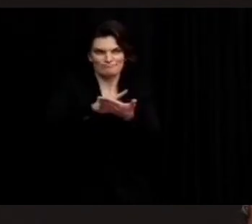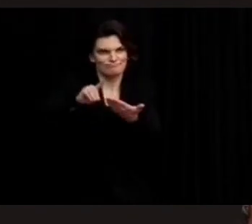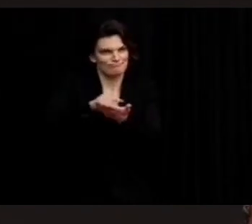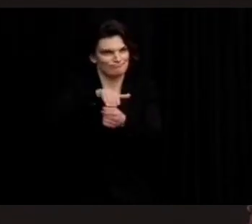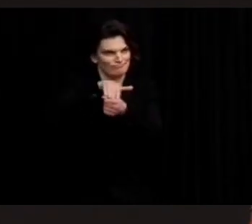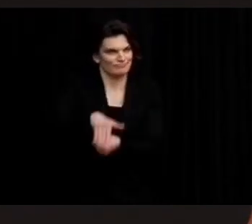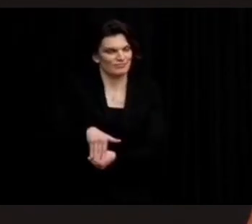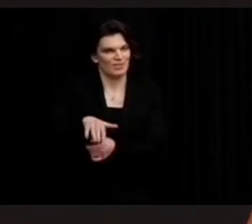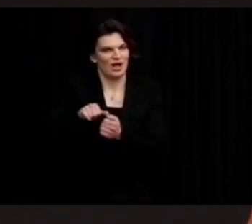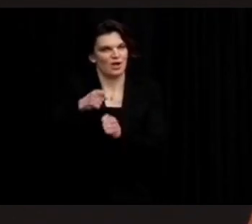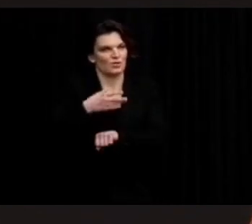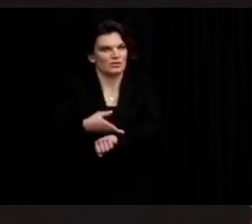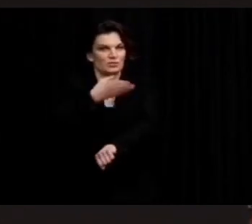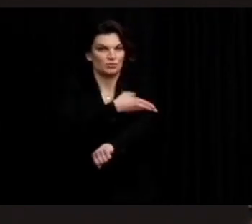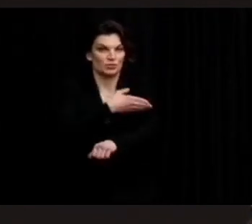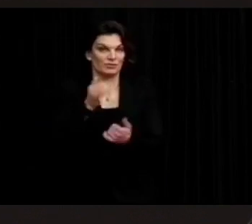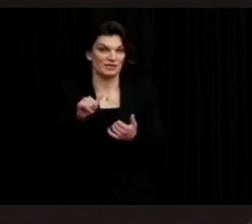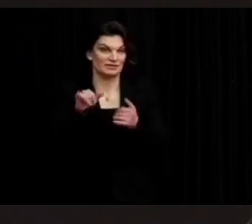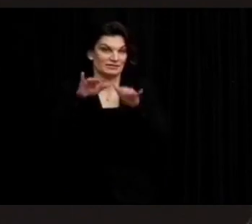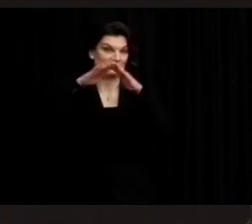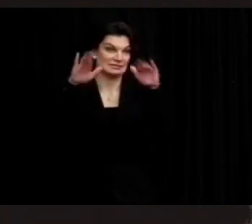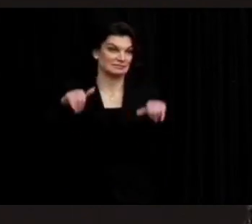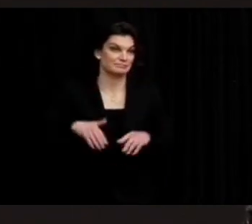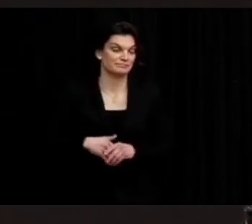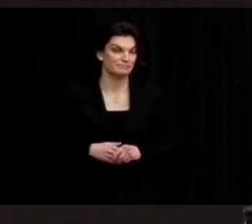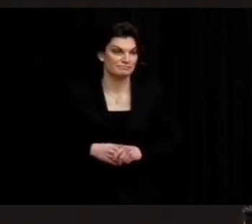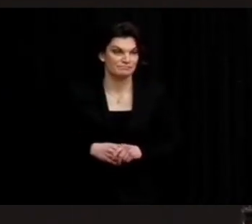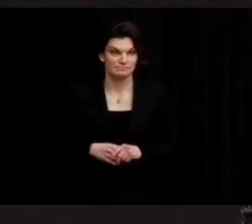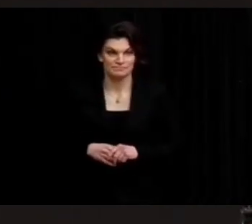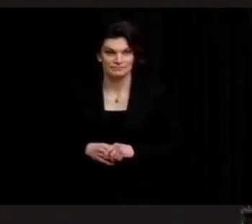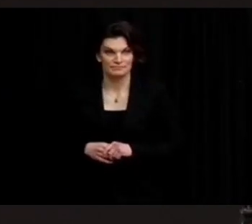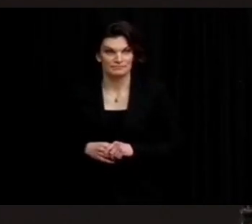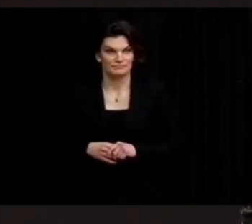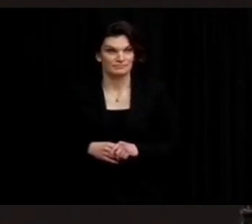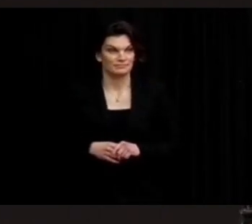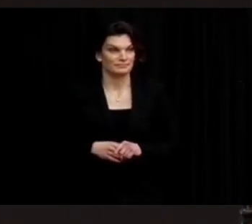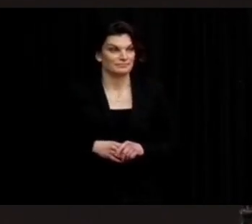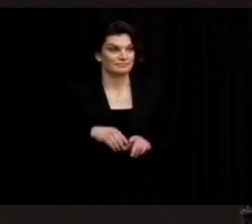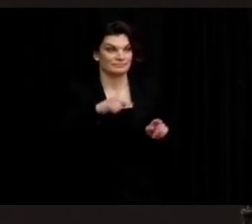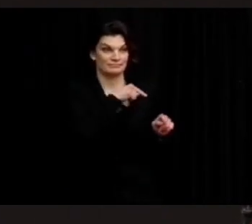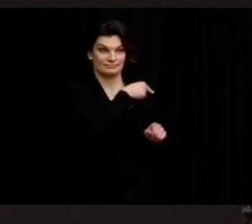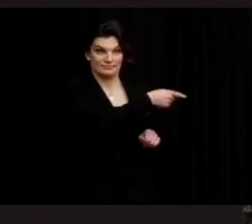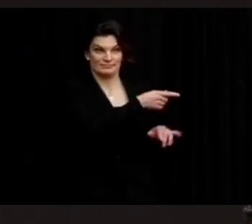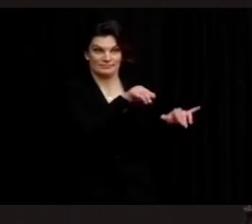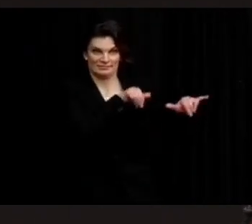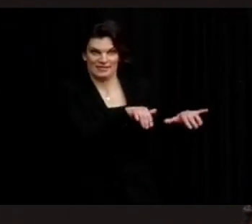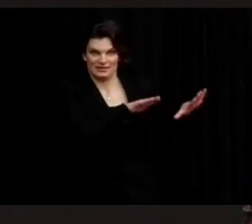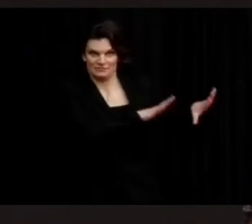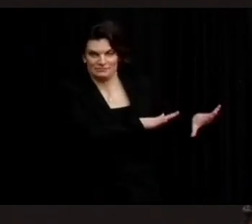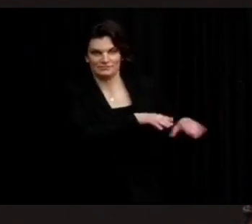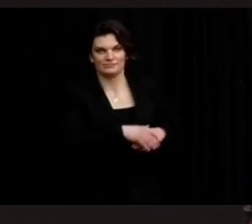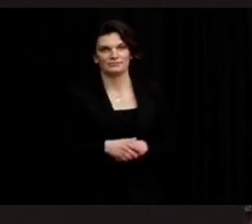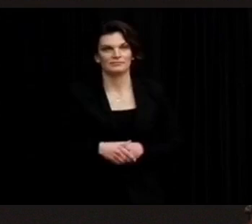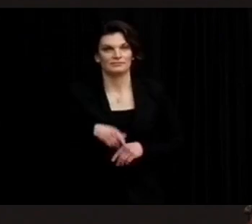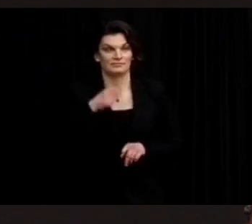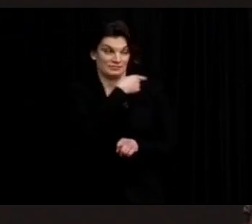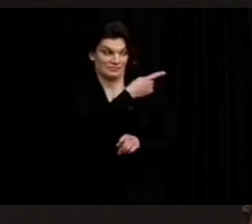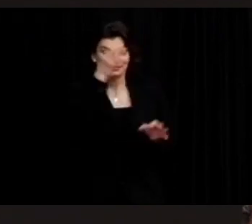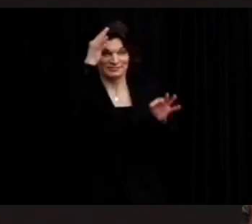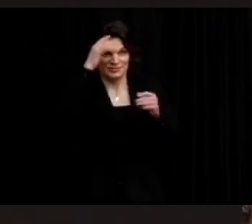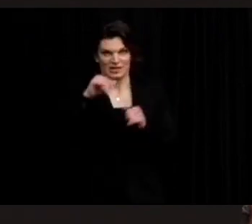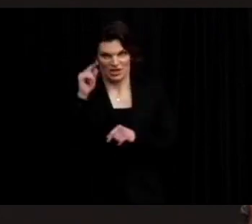So with that said, all the folks are here. They stay here because you were coming. They didn't even know the governor was